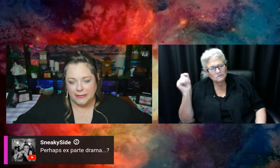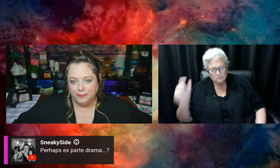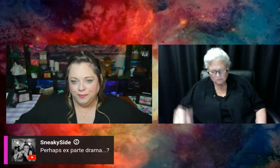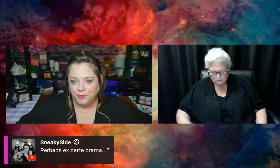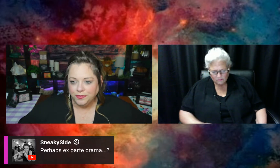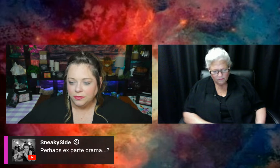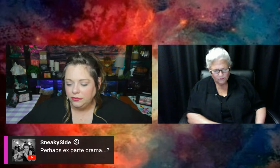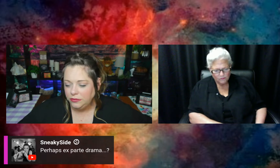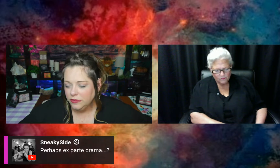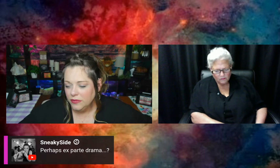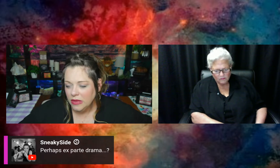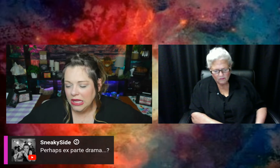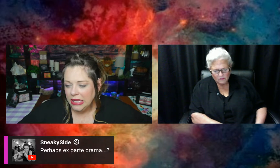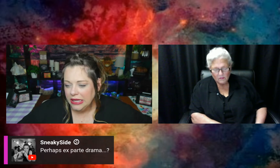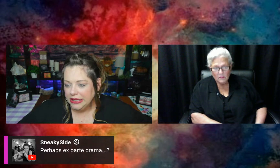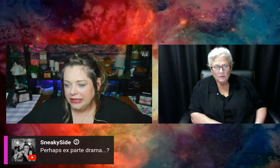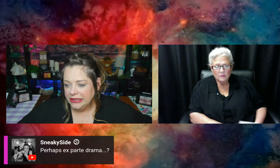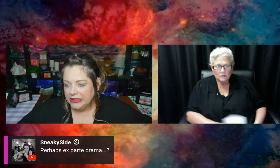Oh